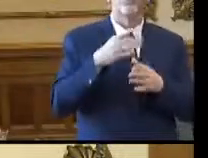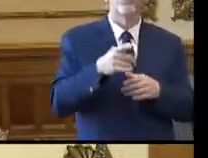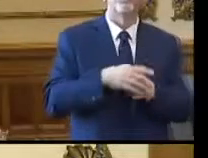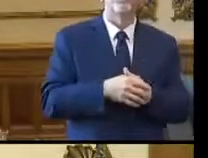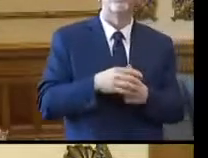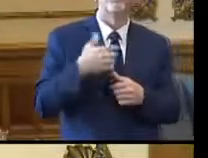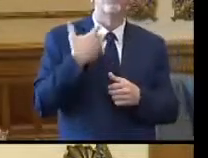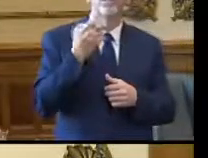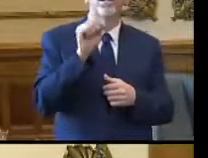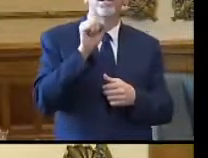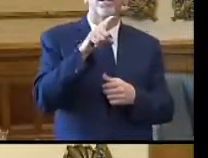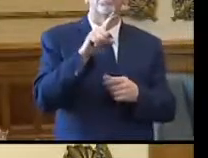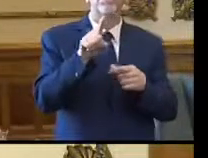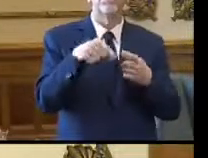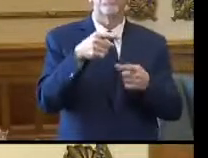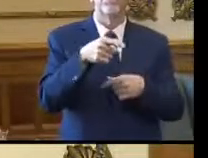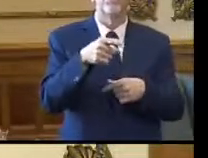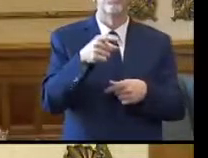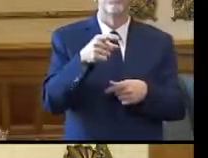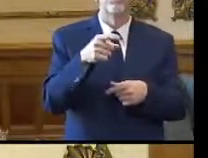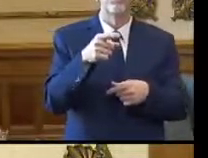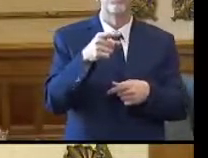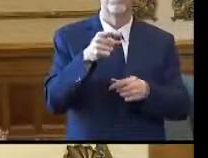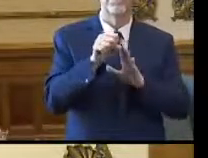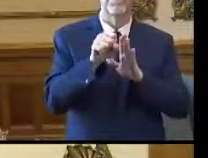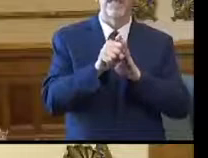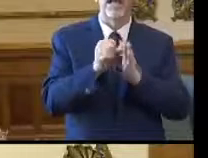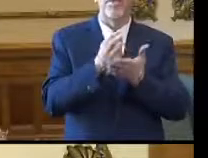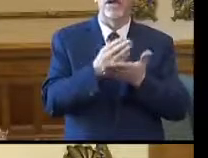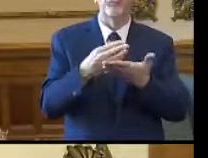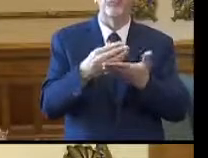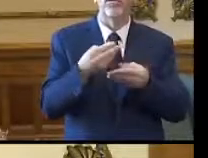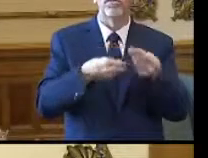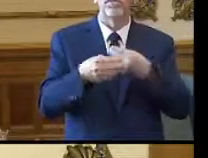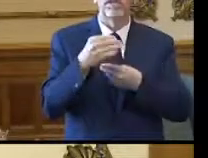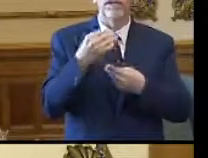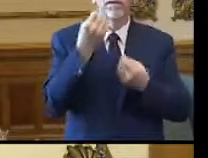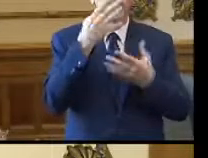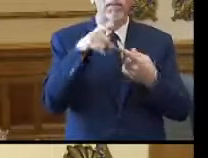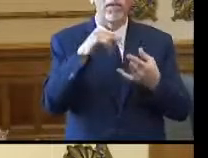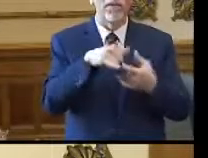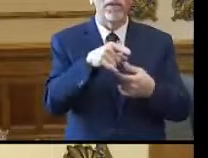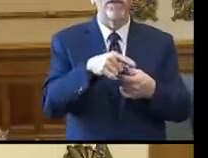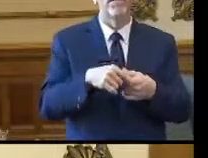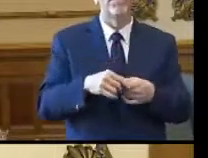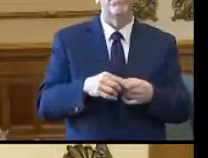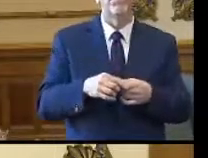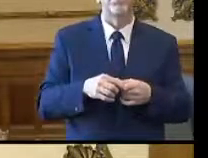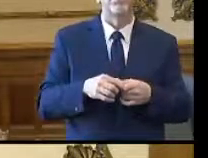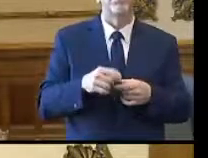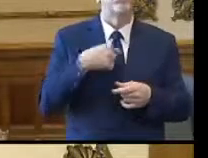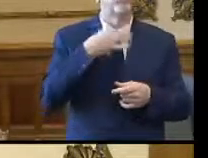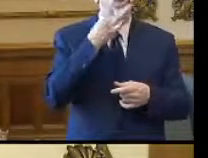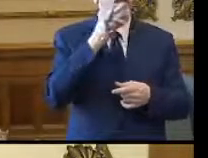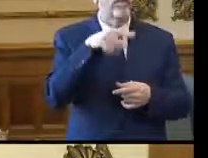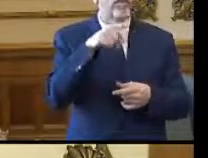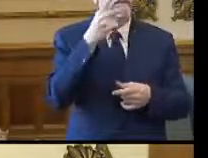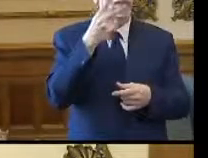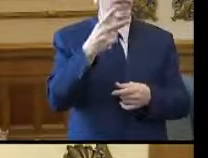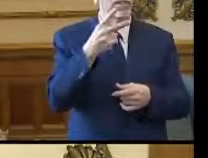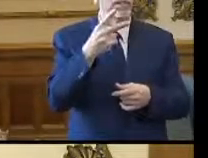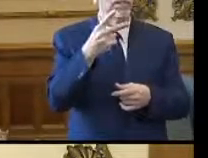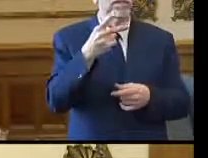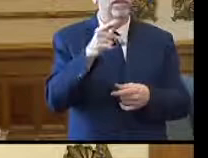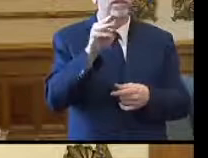I wanted to ask about the state budget and the status of that since we last talked about it. Curious if you guys have seen the